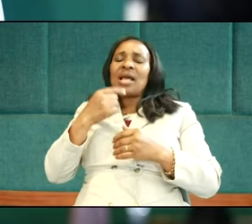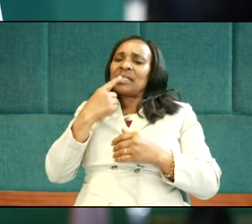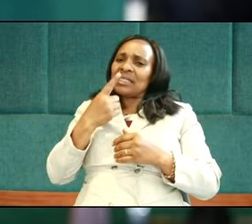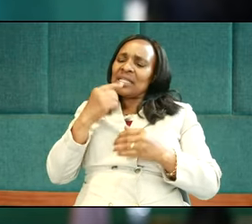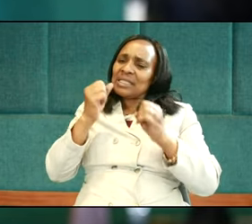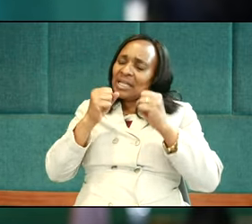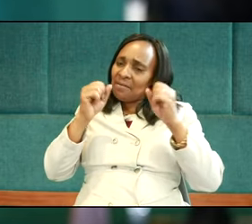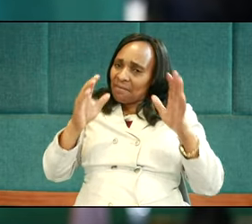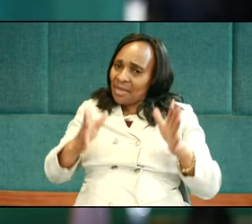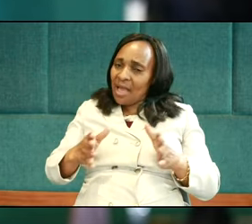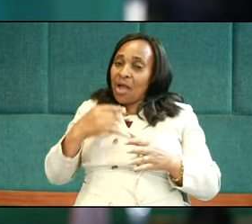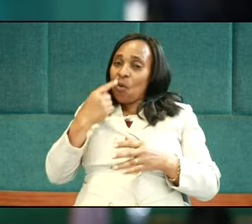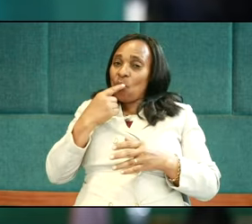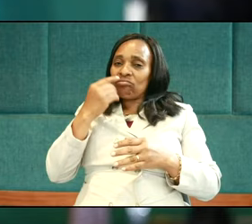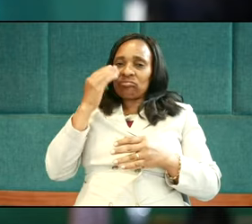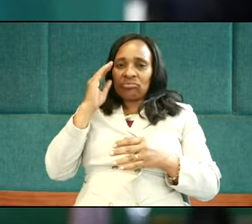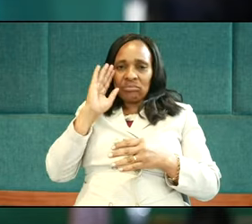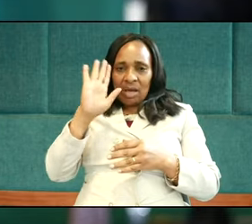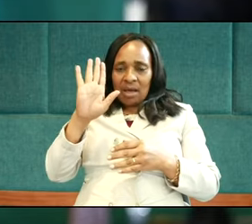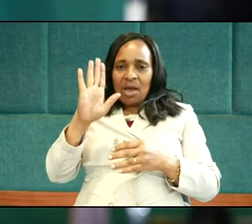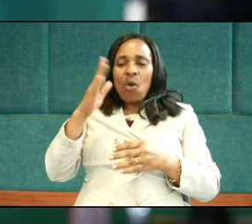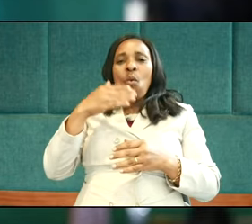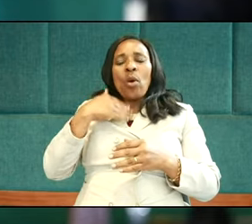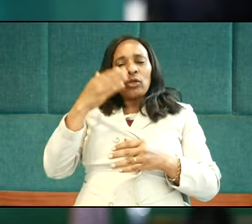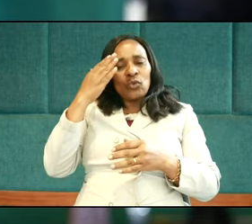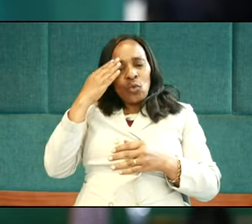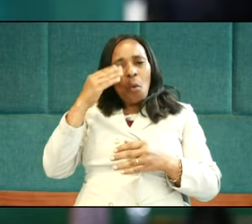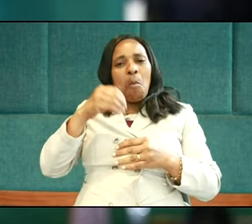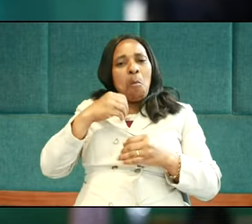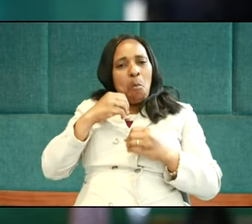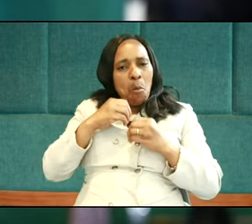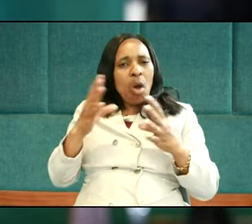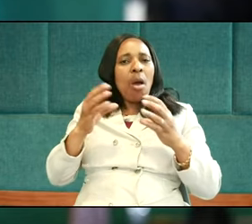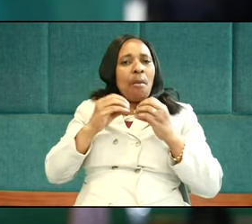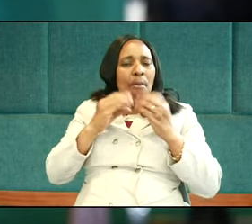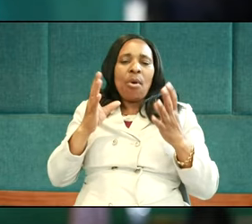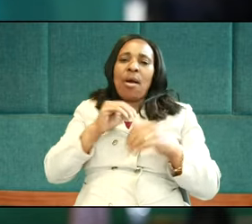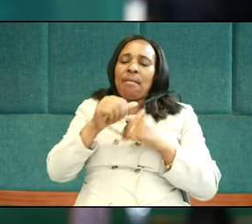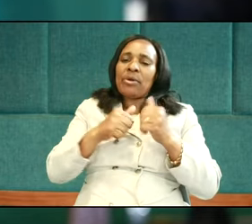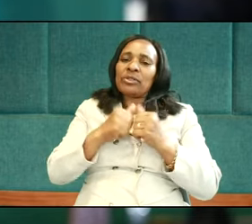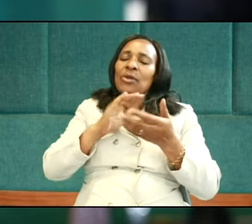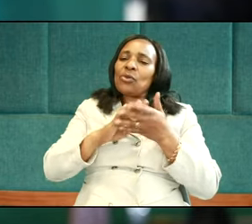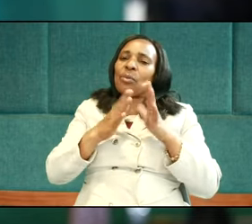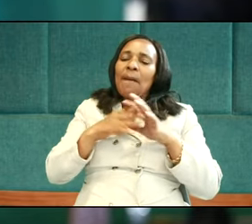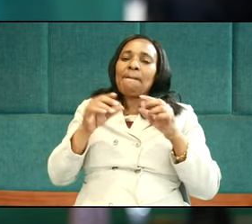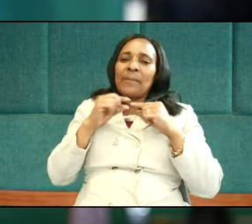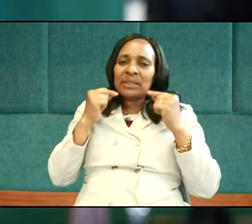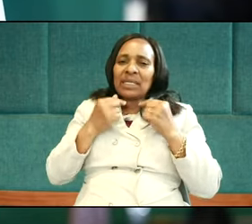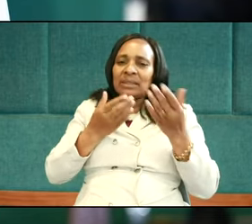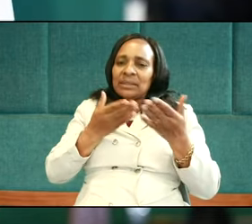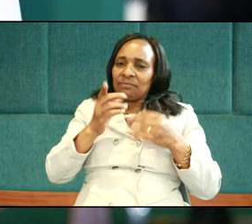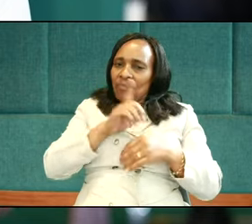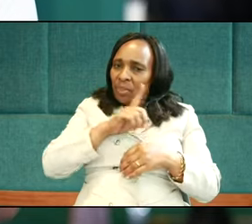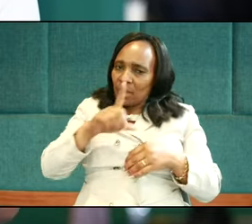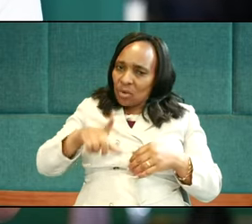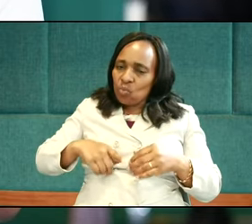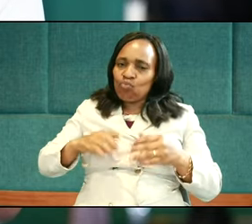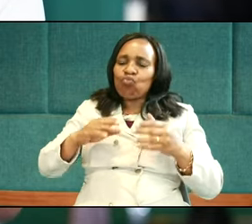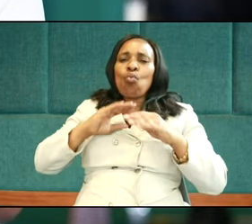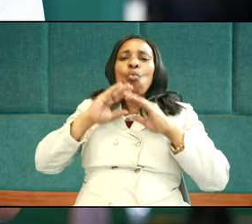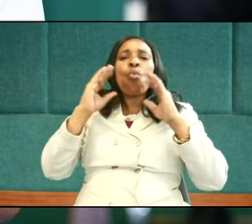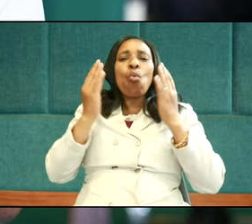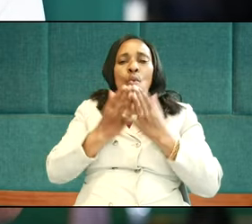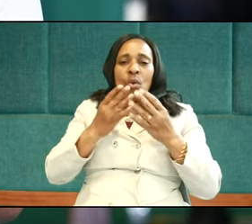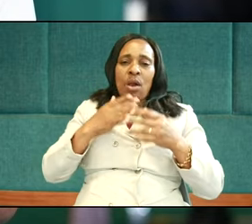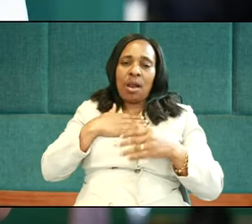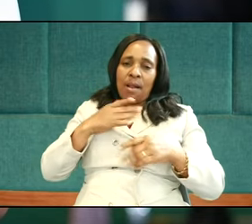is, and I want to know more and more about him. I want to become a pastor and serve the Lord the rest of my